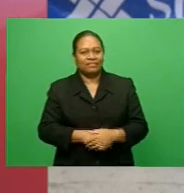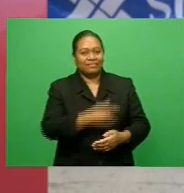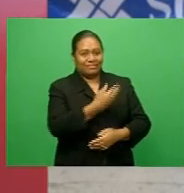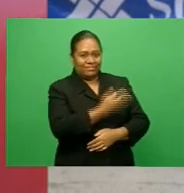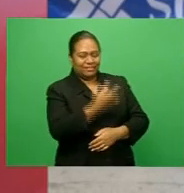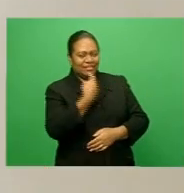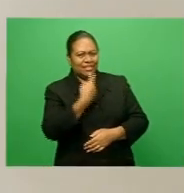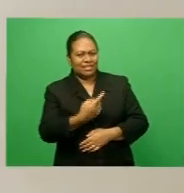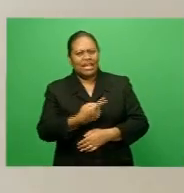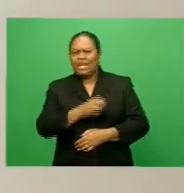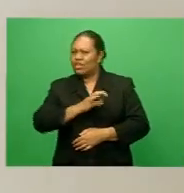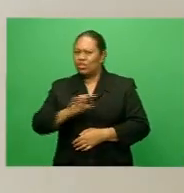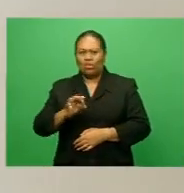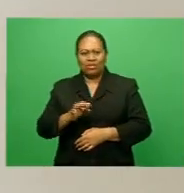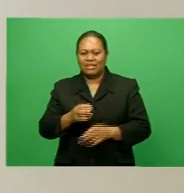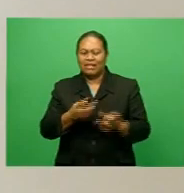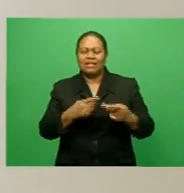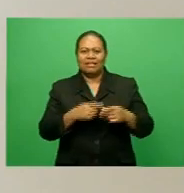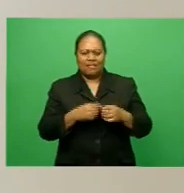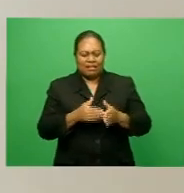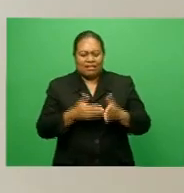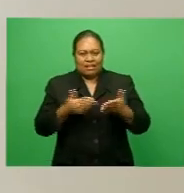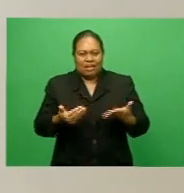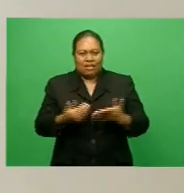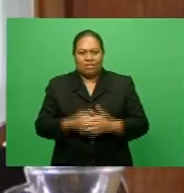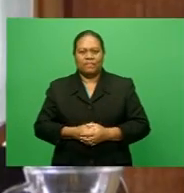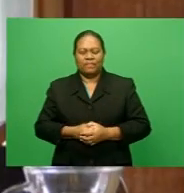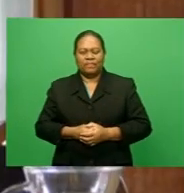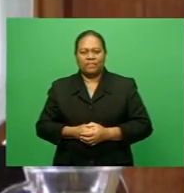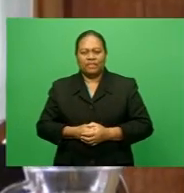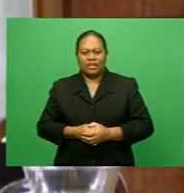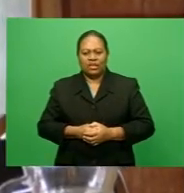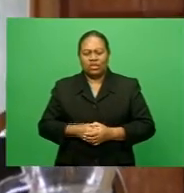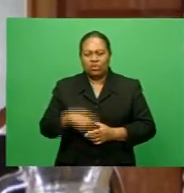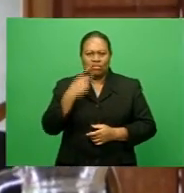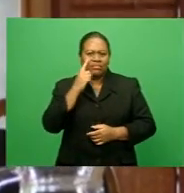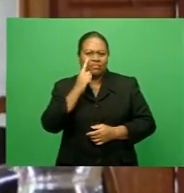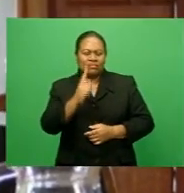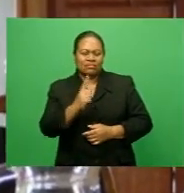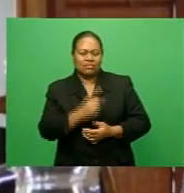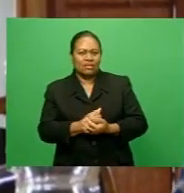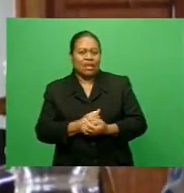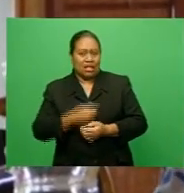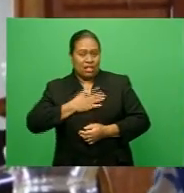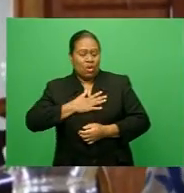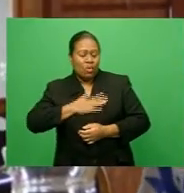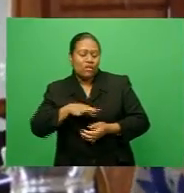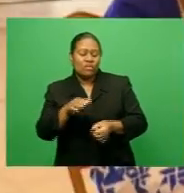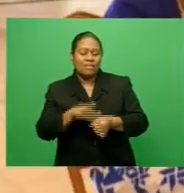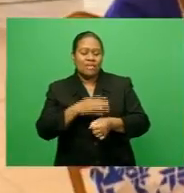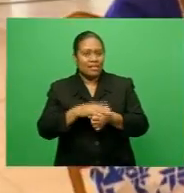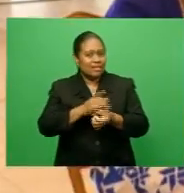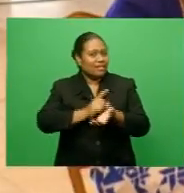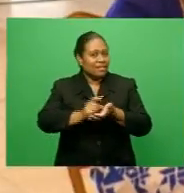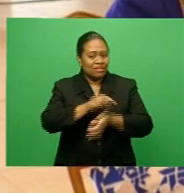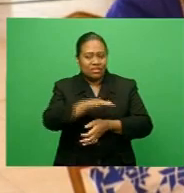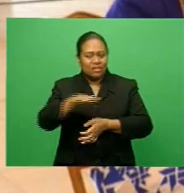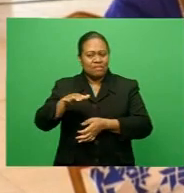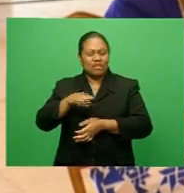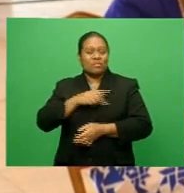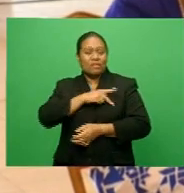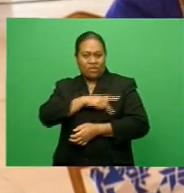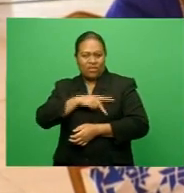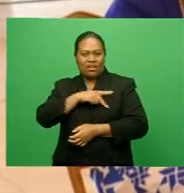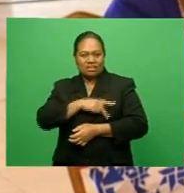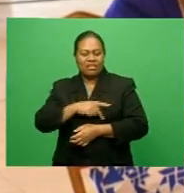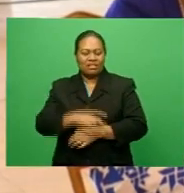short discussion, right, to be able to capture all aspects of it. I wanted to make it very clear to them as a professional